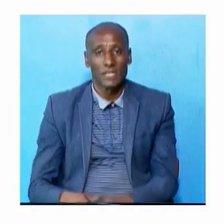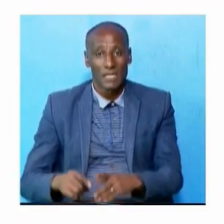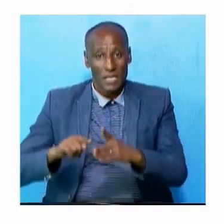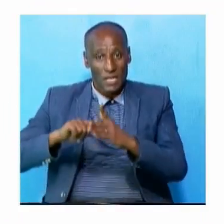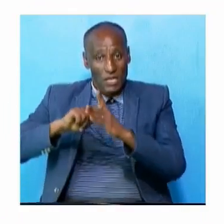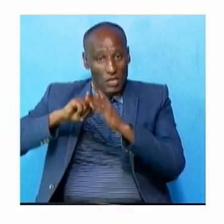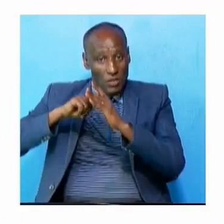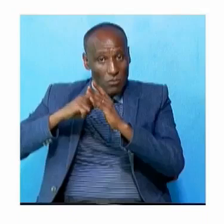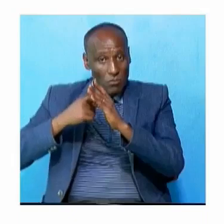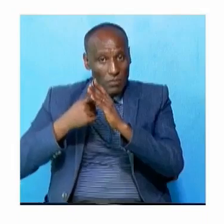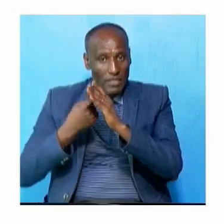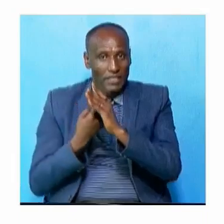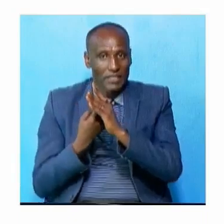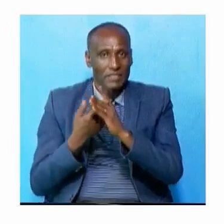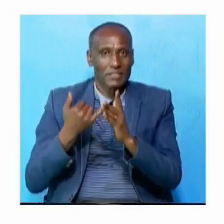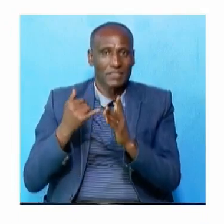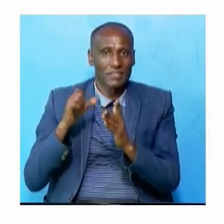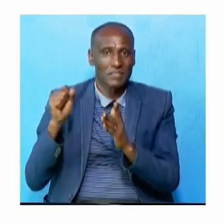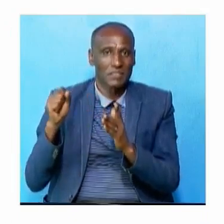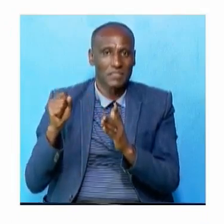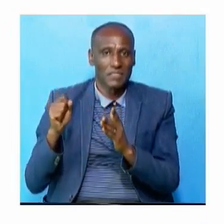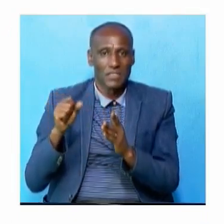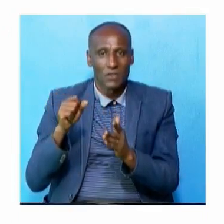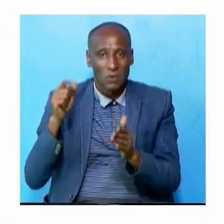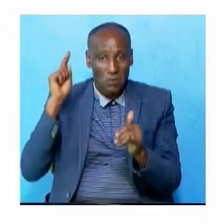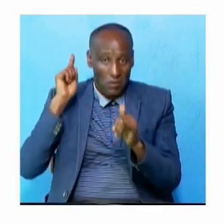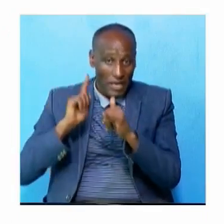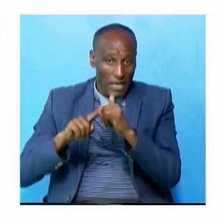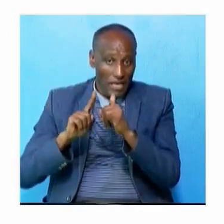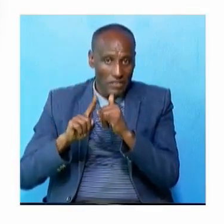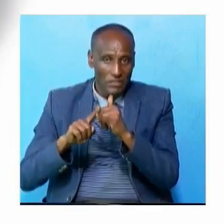begins or ends